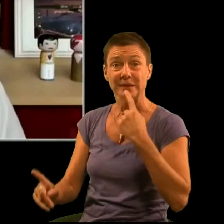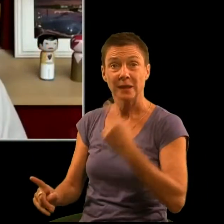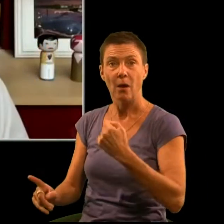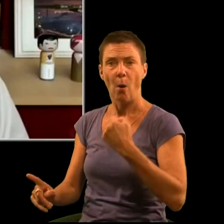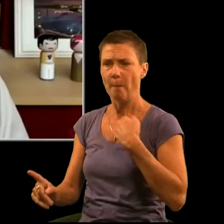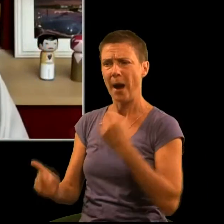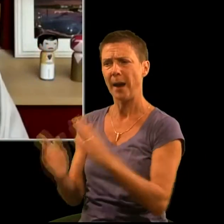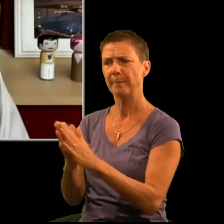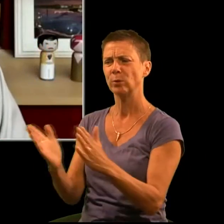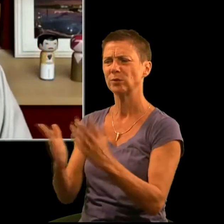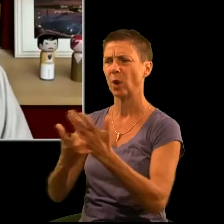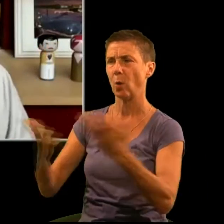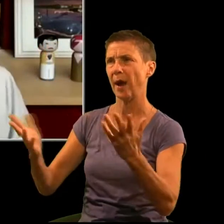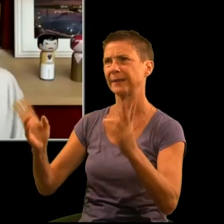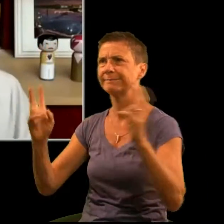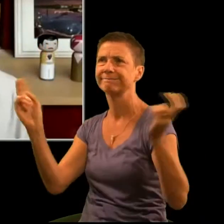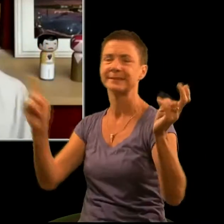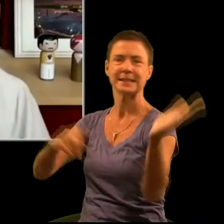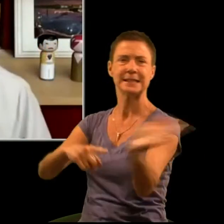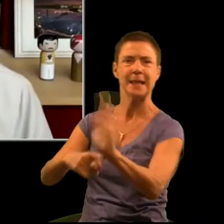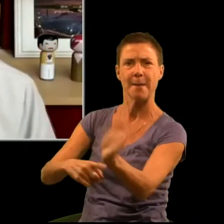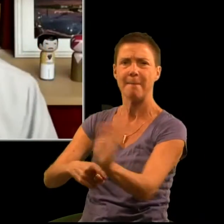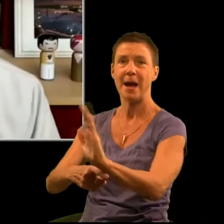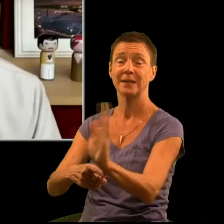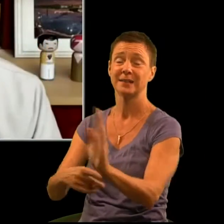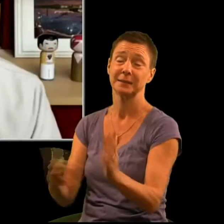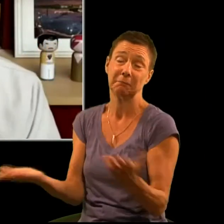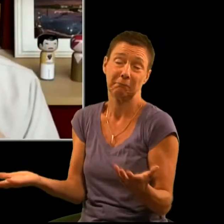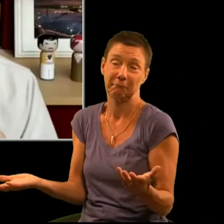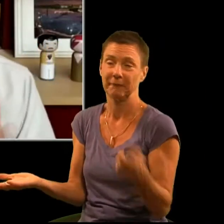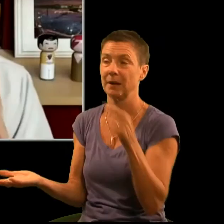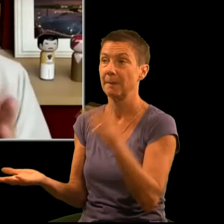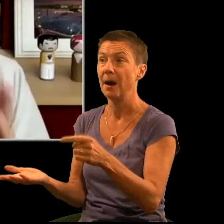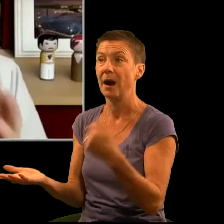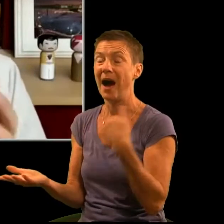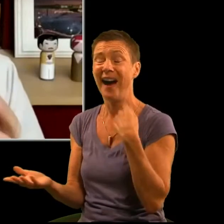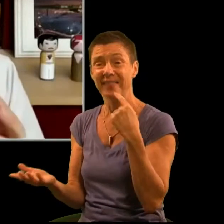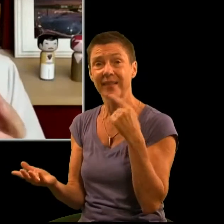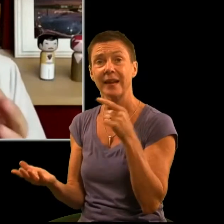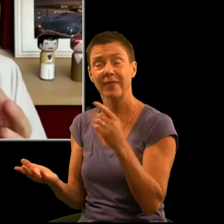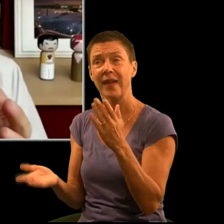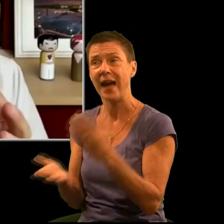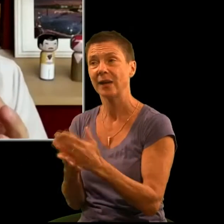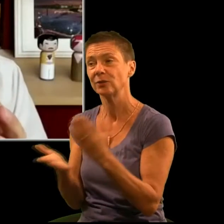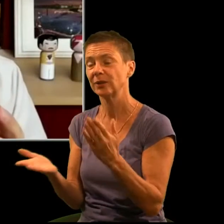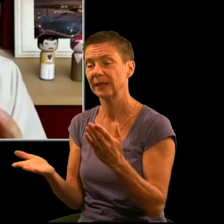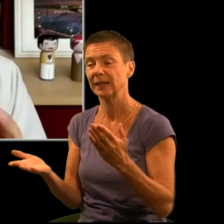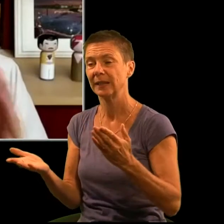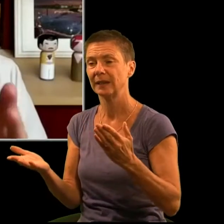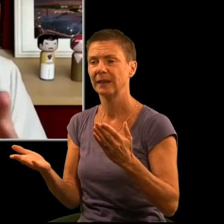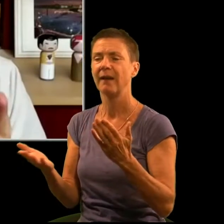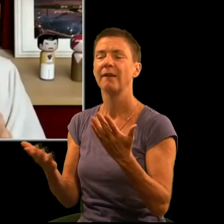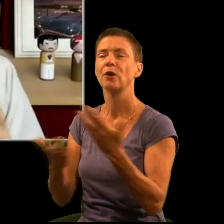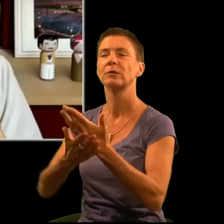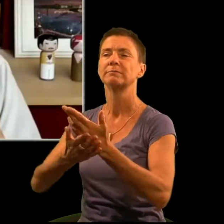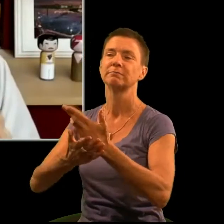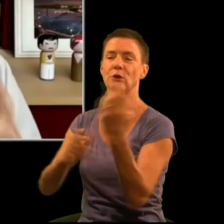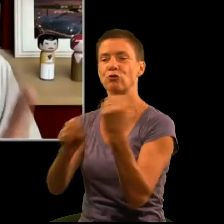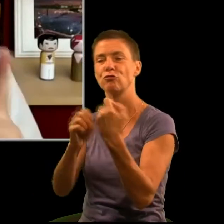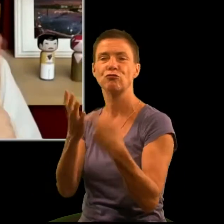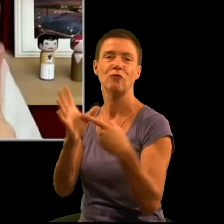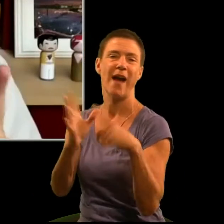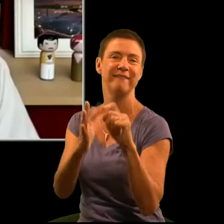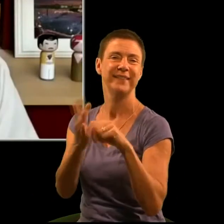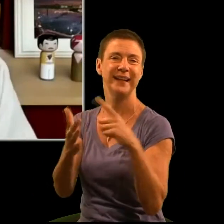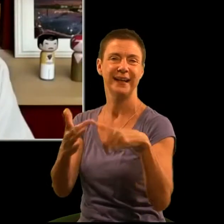my books are quite cinematic, which is debatable, but I think they're actually graphic. So when I'm